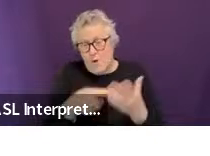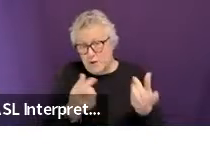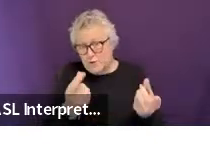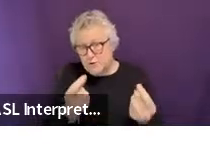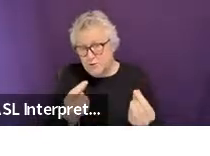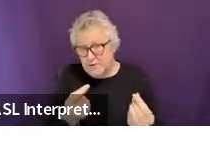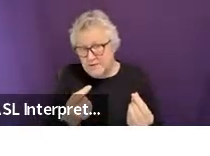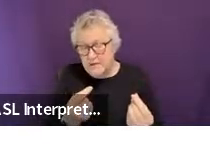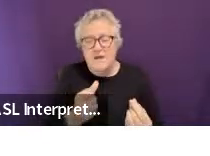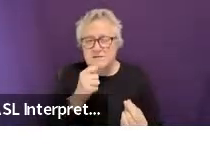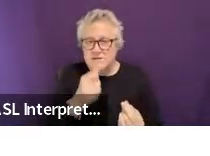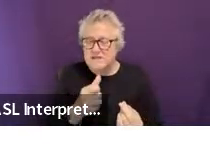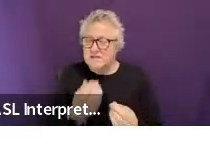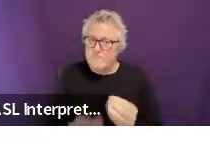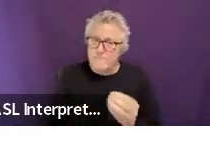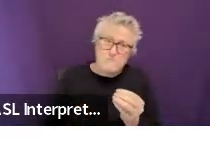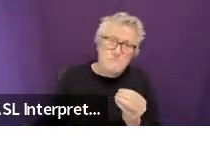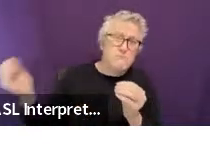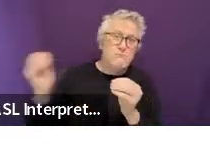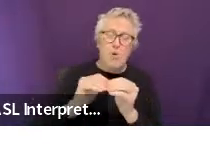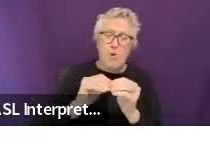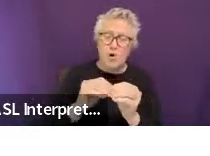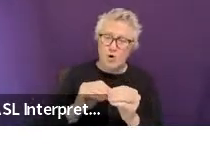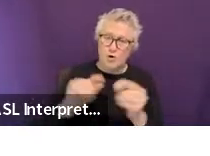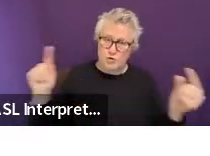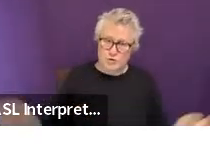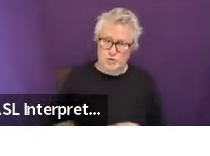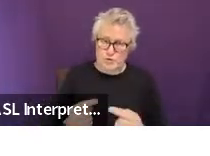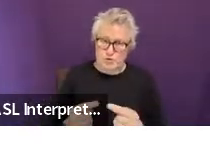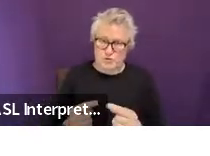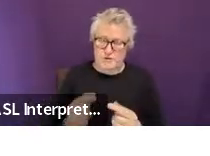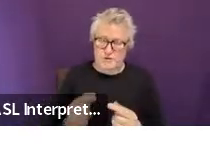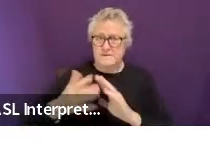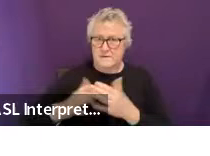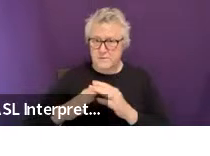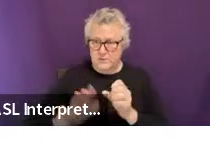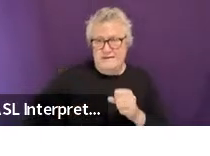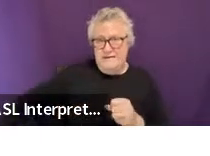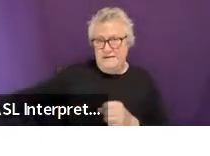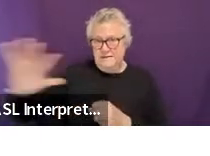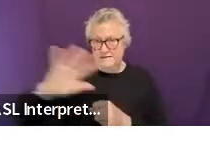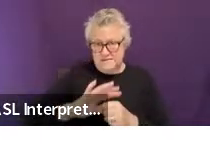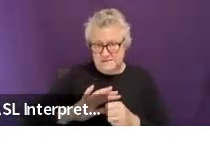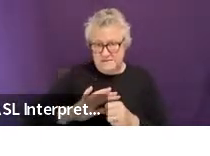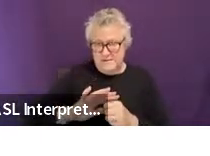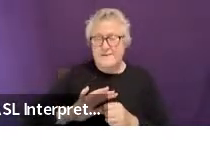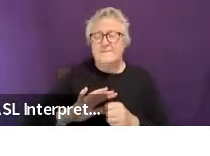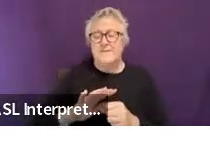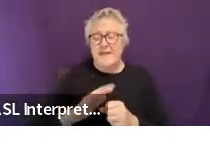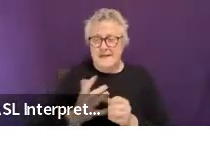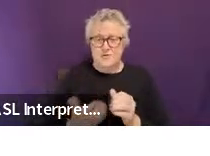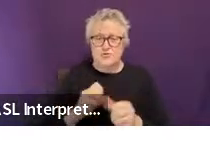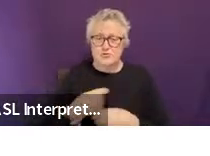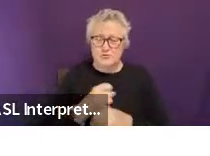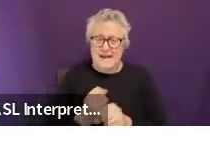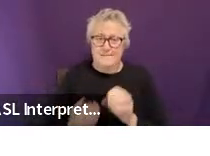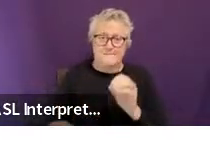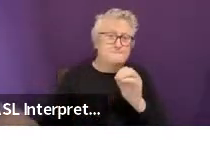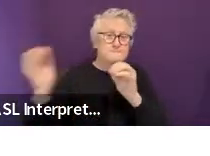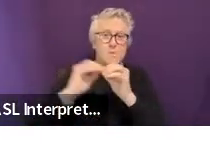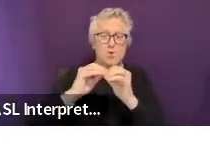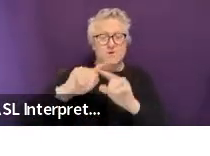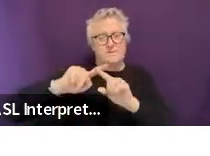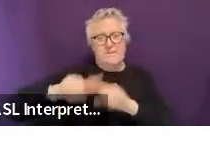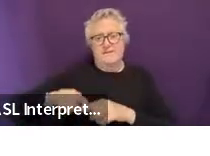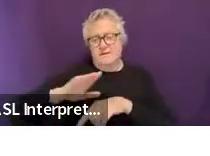are already paying the highest costs for our failure to transition from auto and fossil fuel dependence. The Just Crossing Alliance will